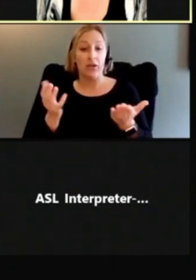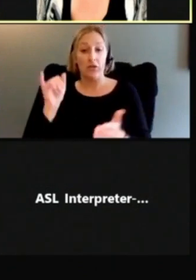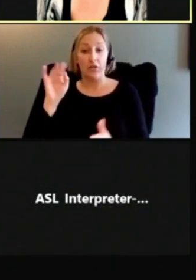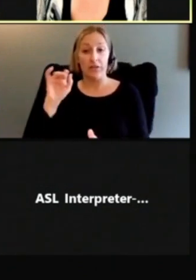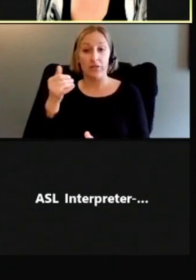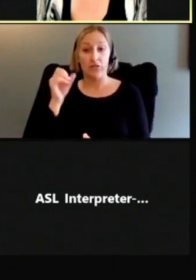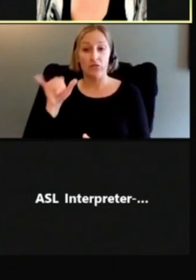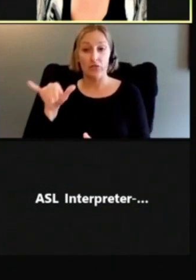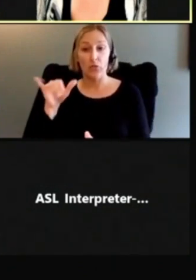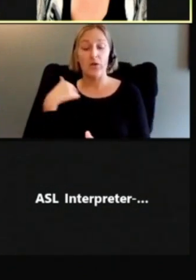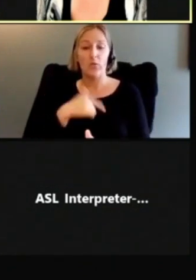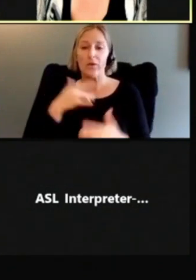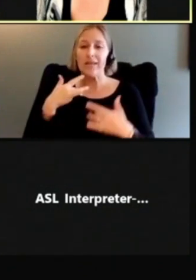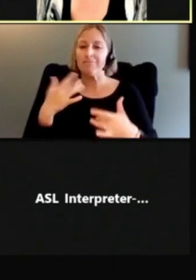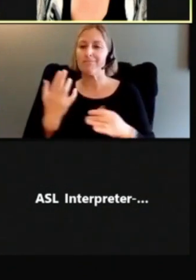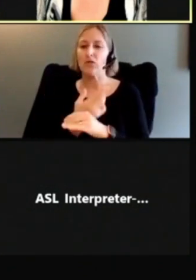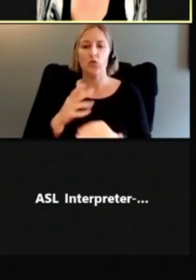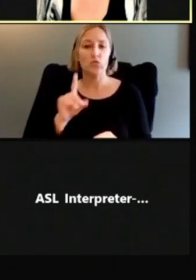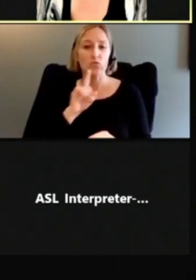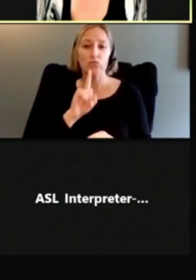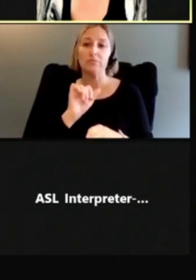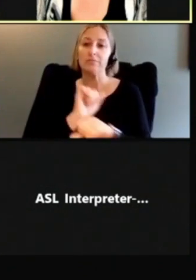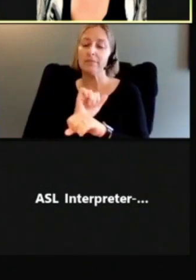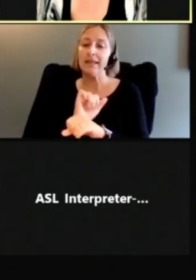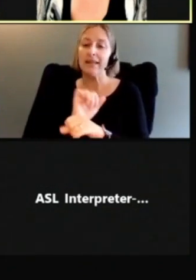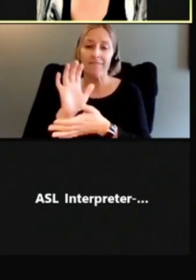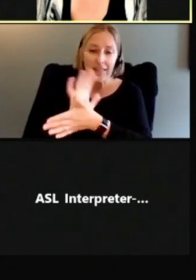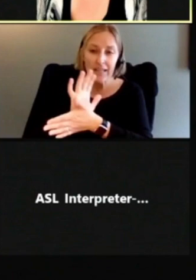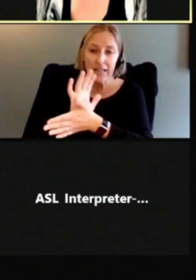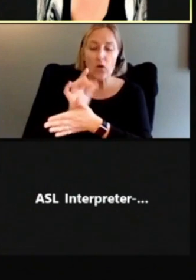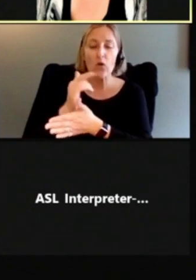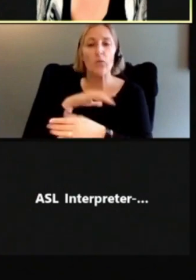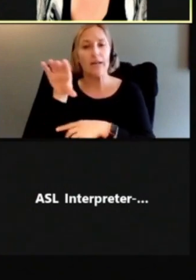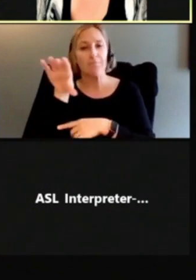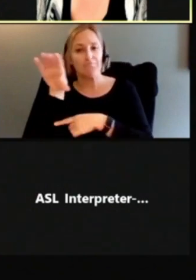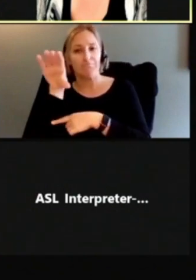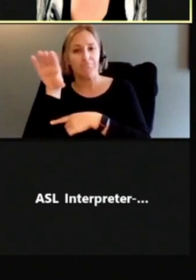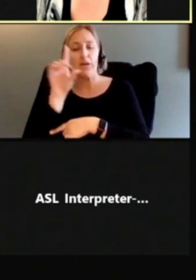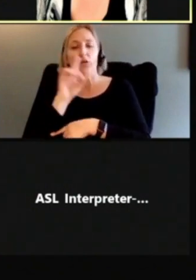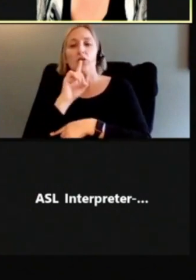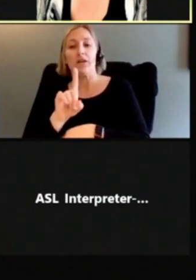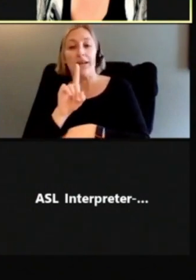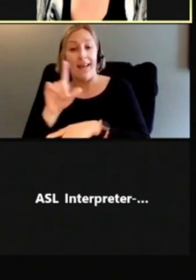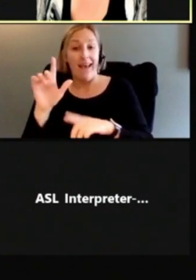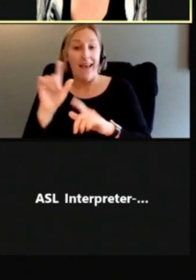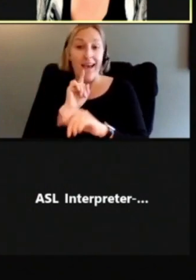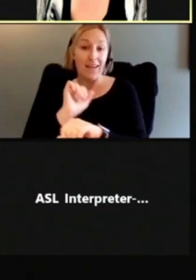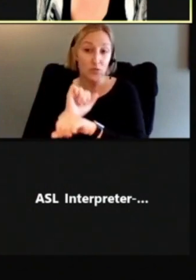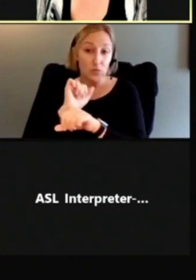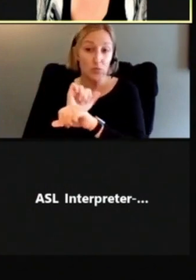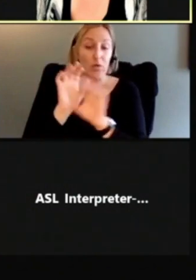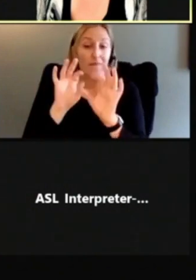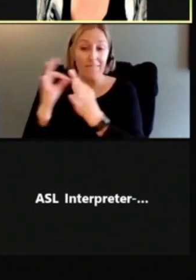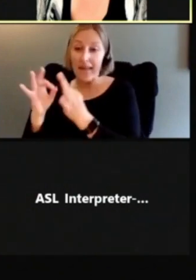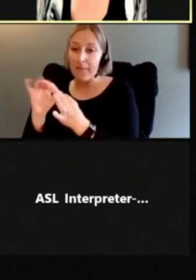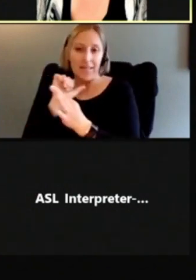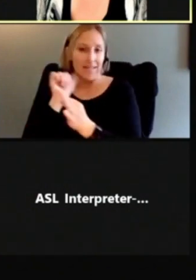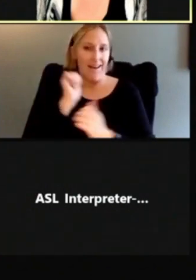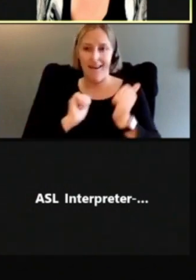all real video footage. We film real families, they aren't actors.